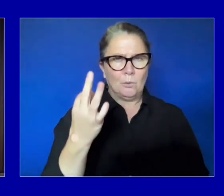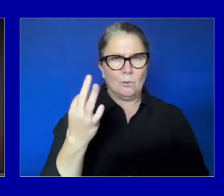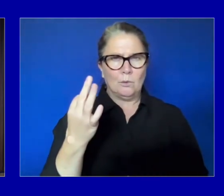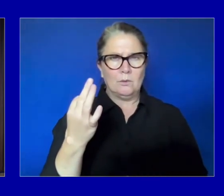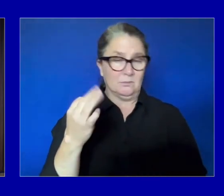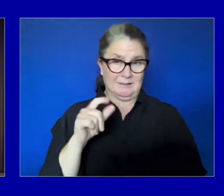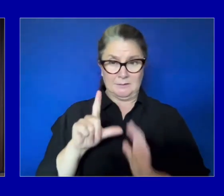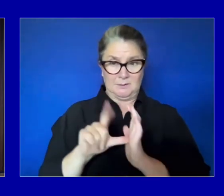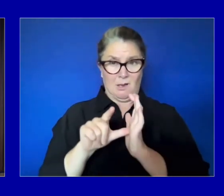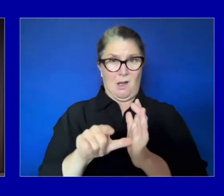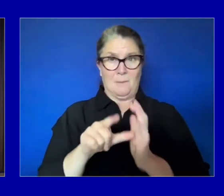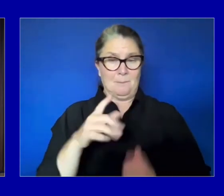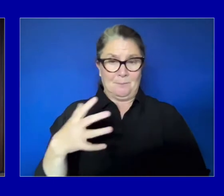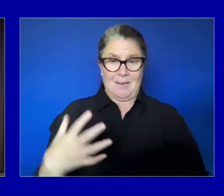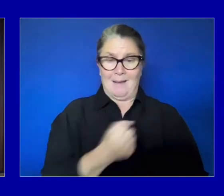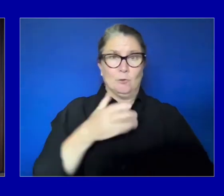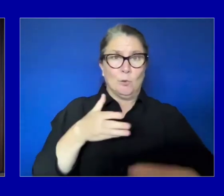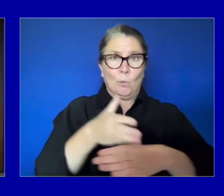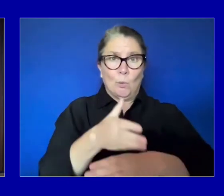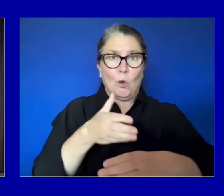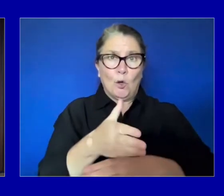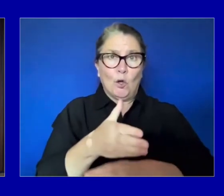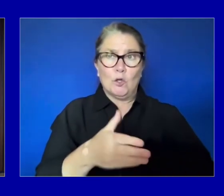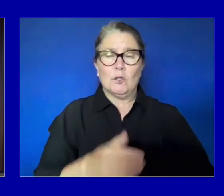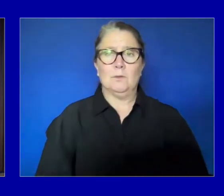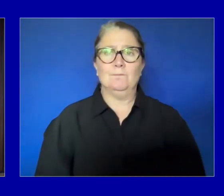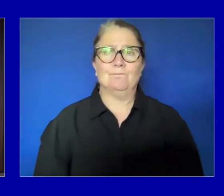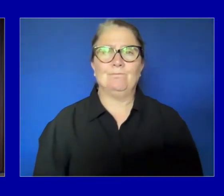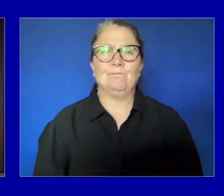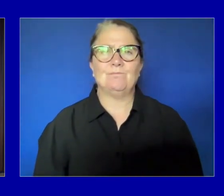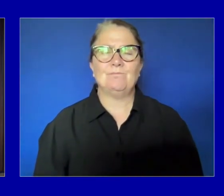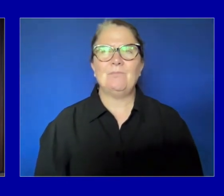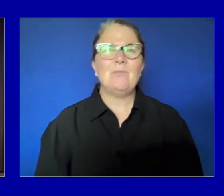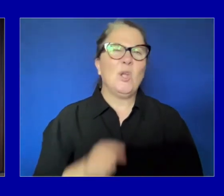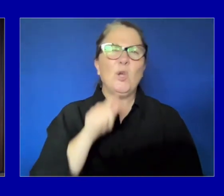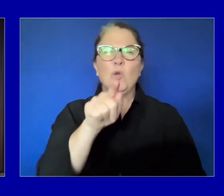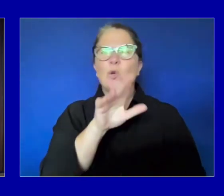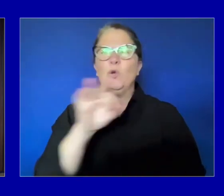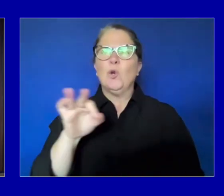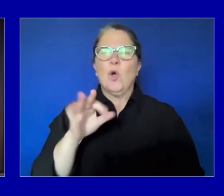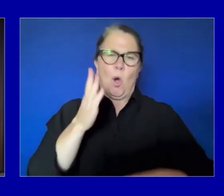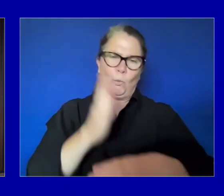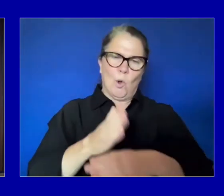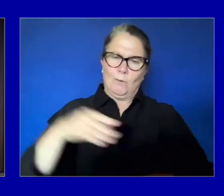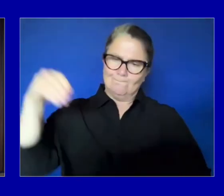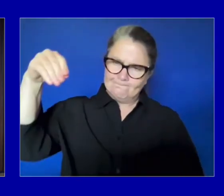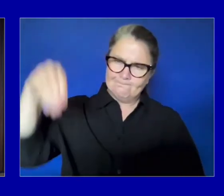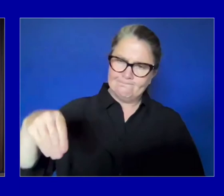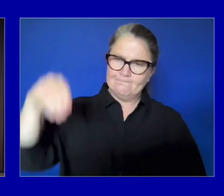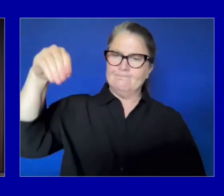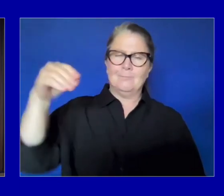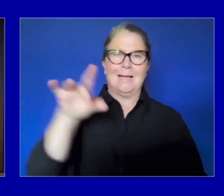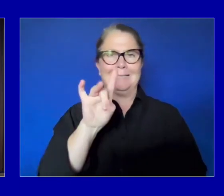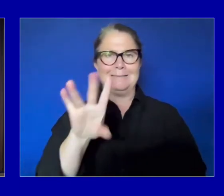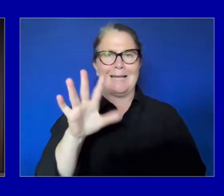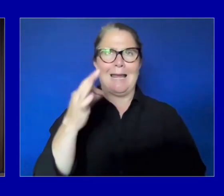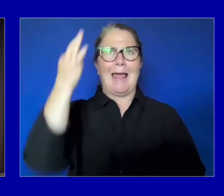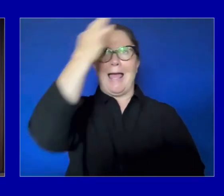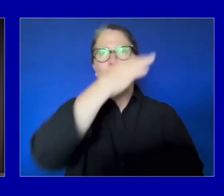and you know, you don't work at the same job, you know, 10 hours a day and, like that, but you work.